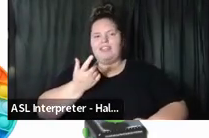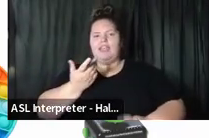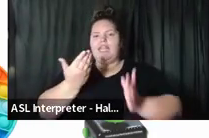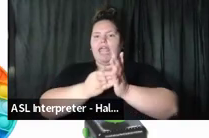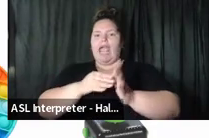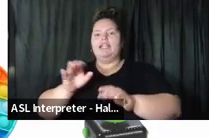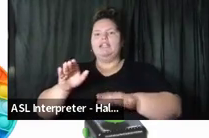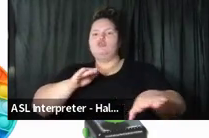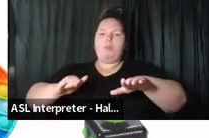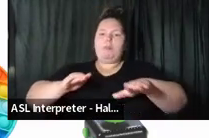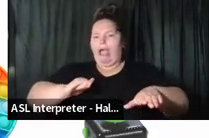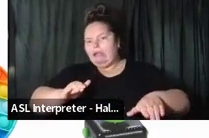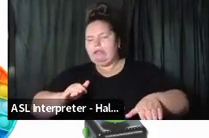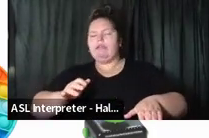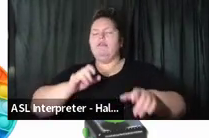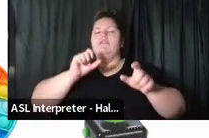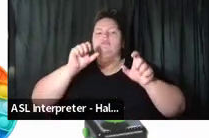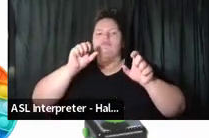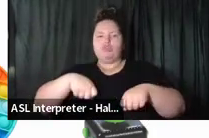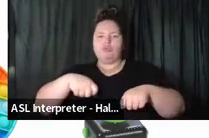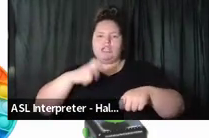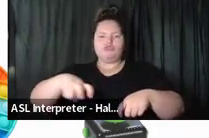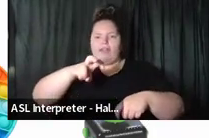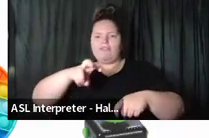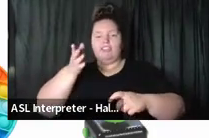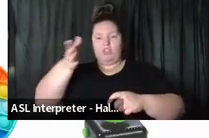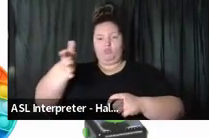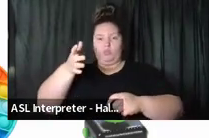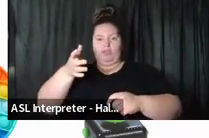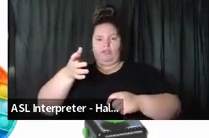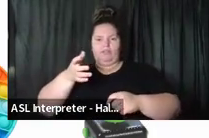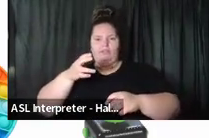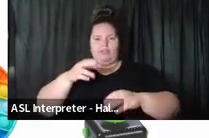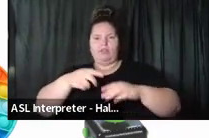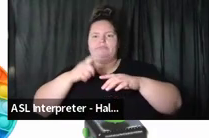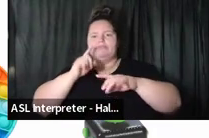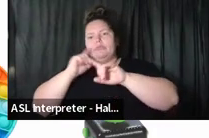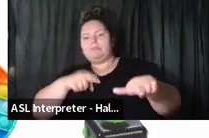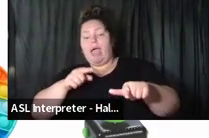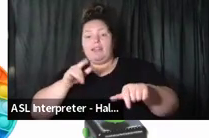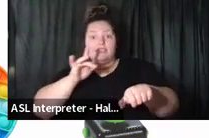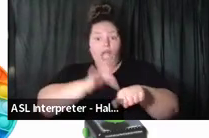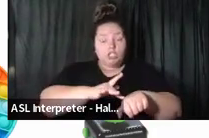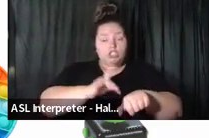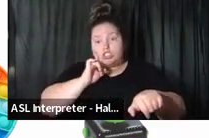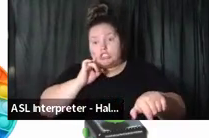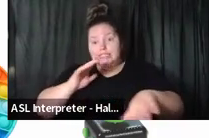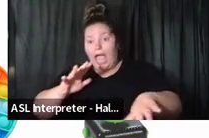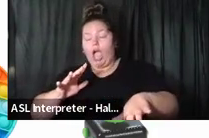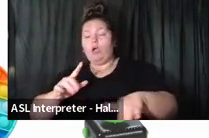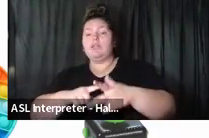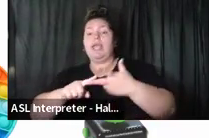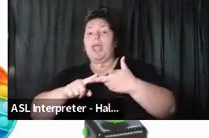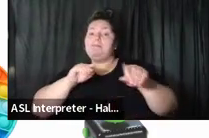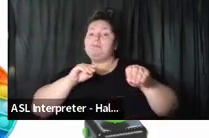you can travel with it. It will respond to touch, to sound. It moves, it